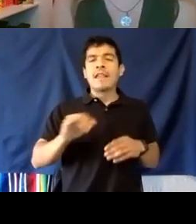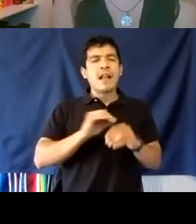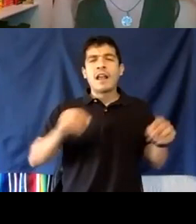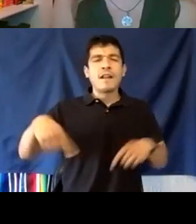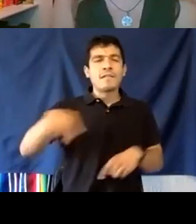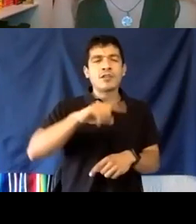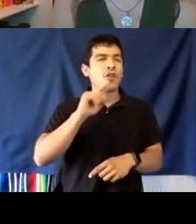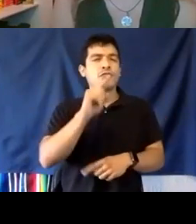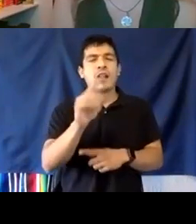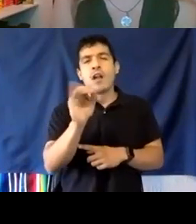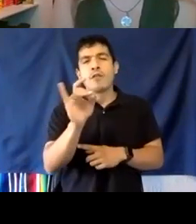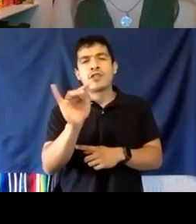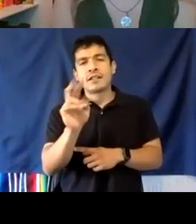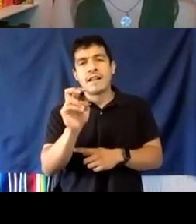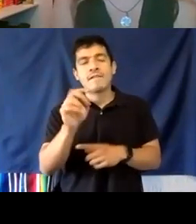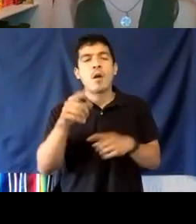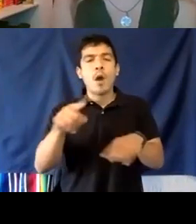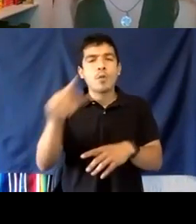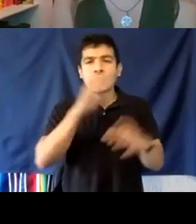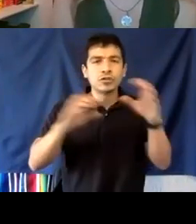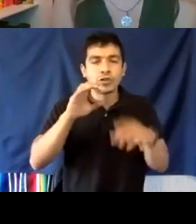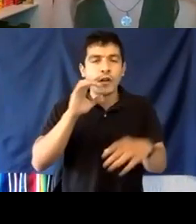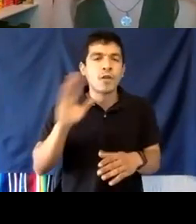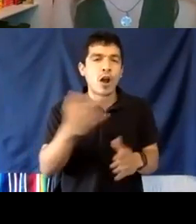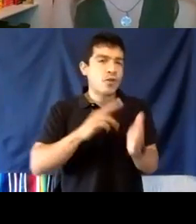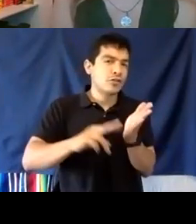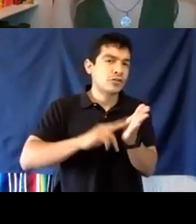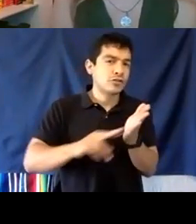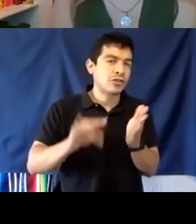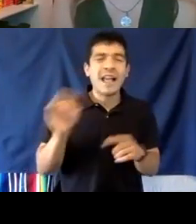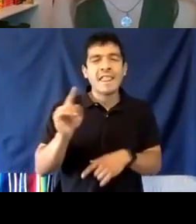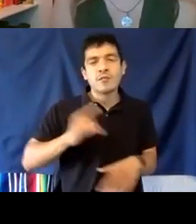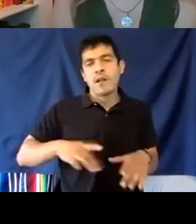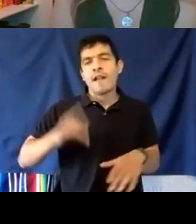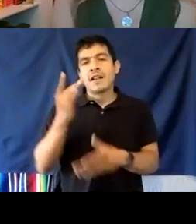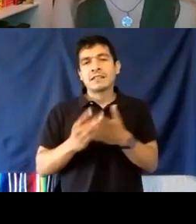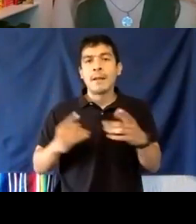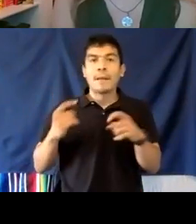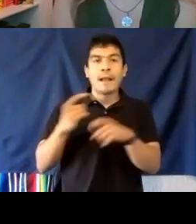data? So those are, I think, you know, where I find some complications and some